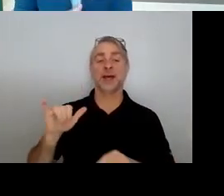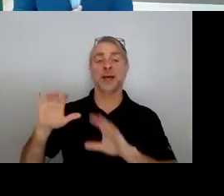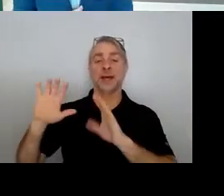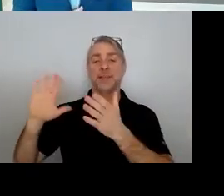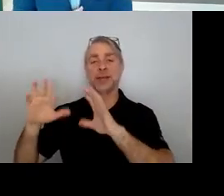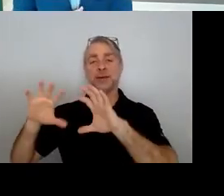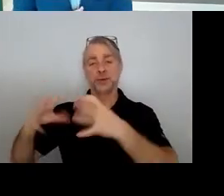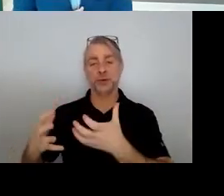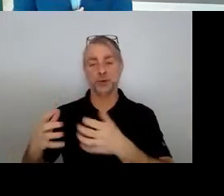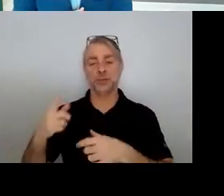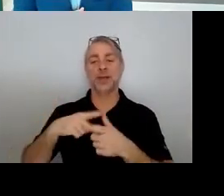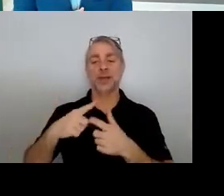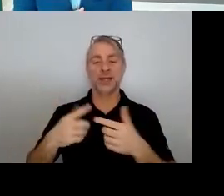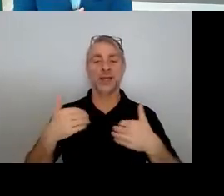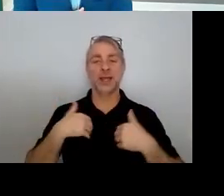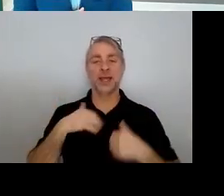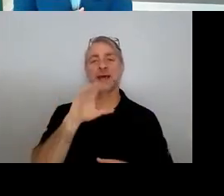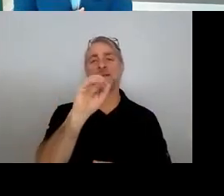gives us our odds ratio.